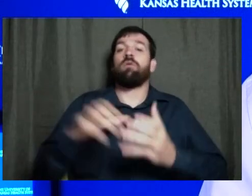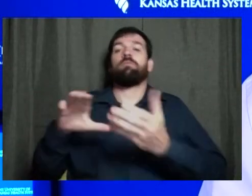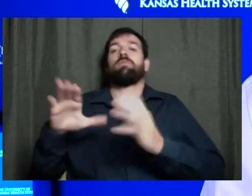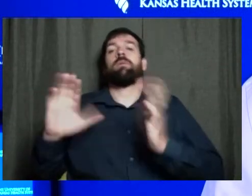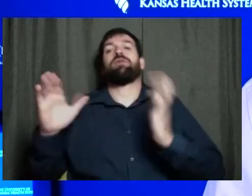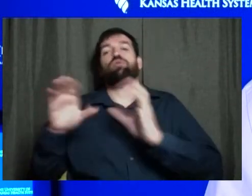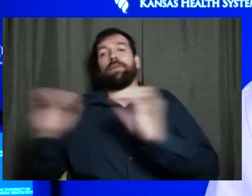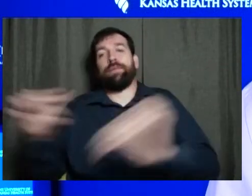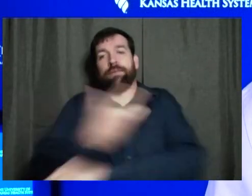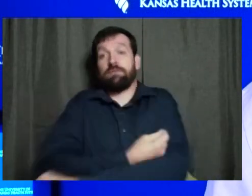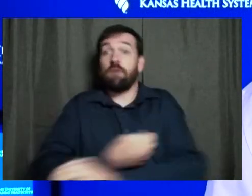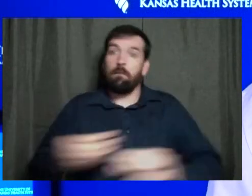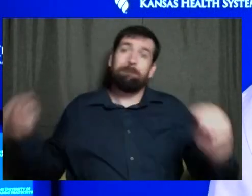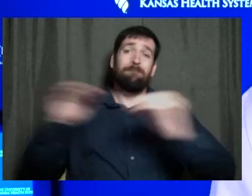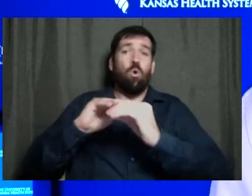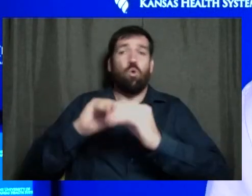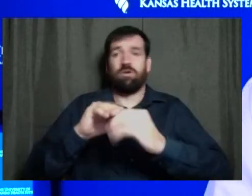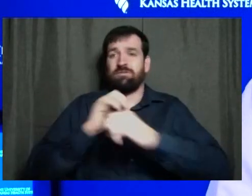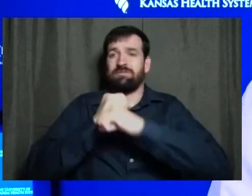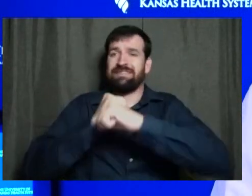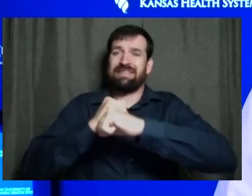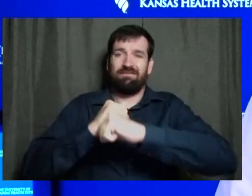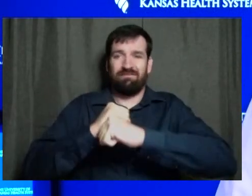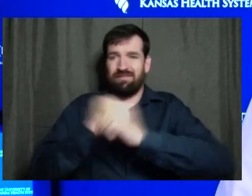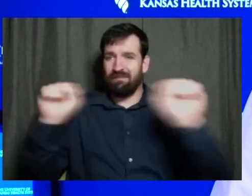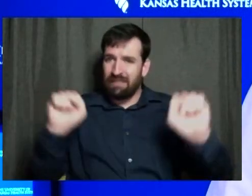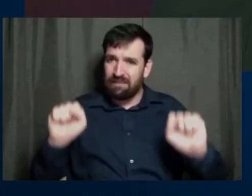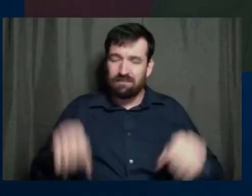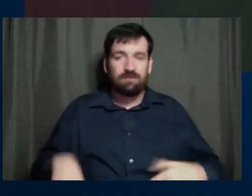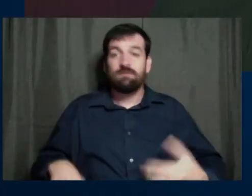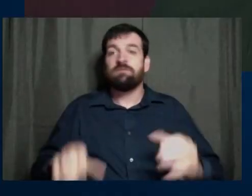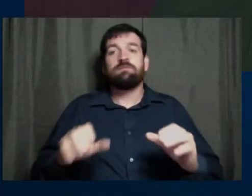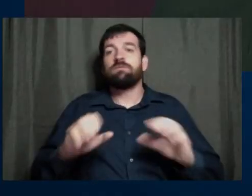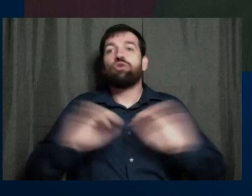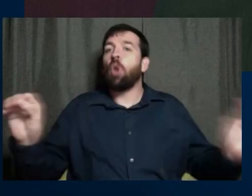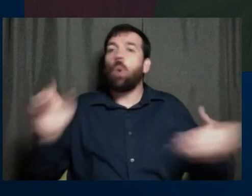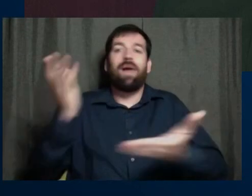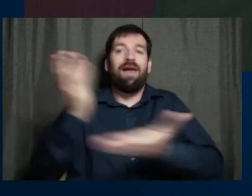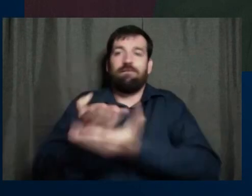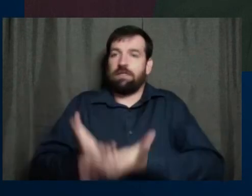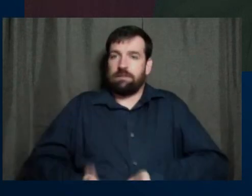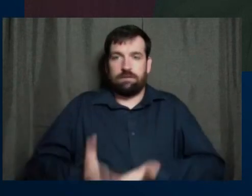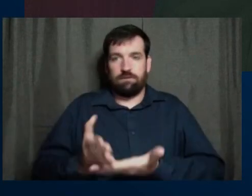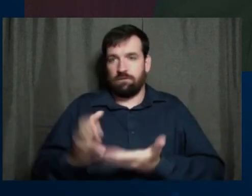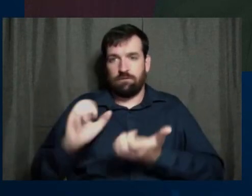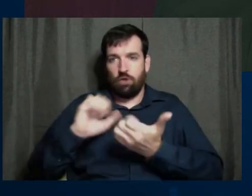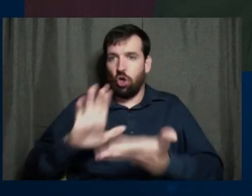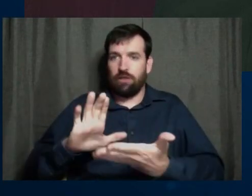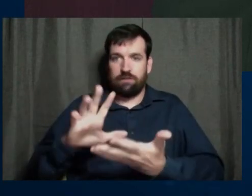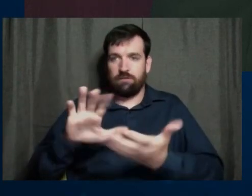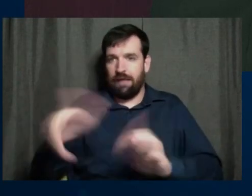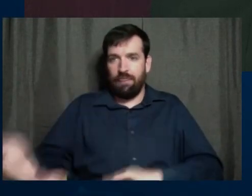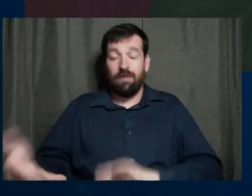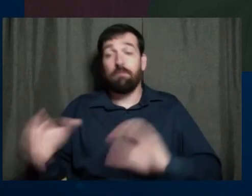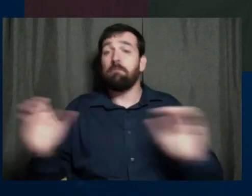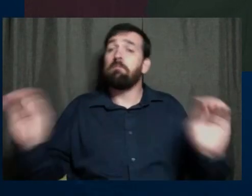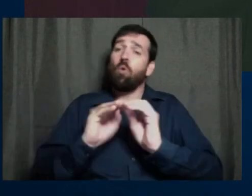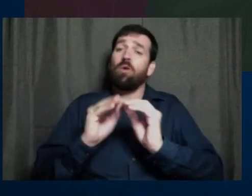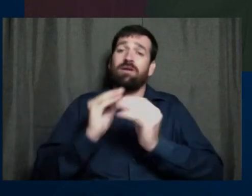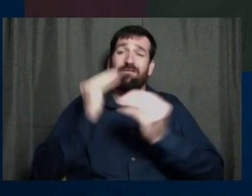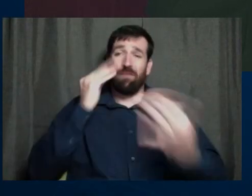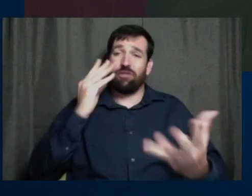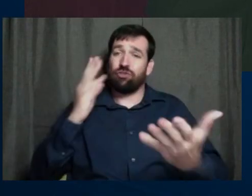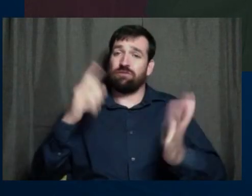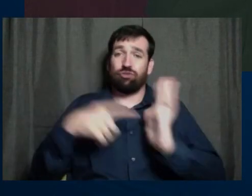And again, there's no truth that these vaccinations really are causing any deaths. So just more information showing how safe and effective